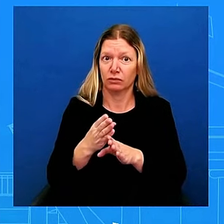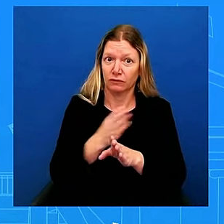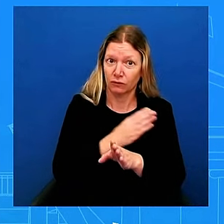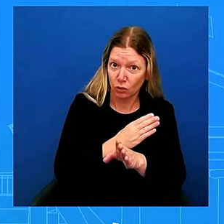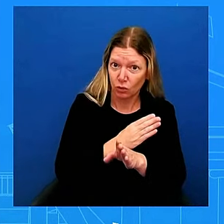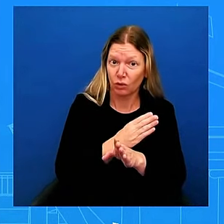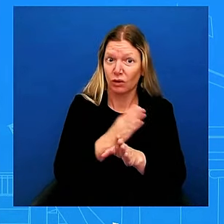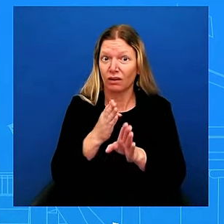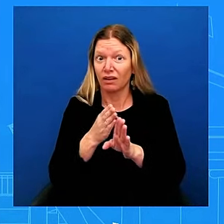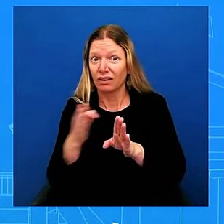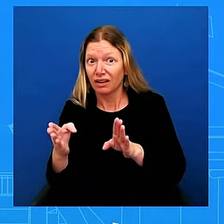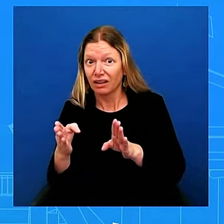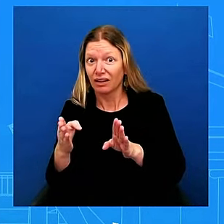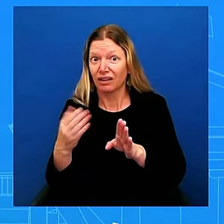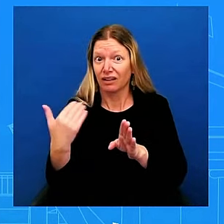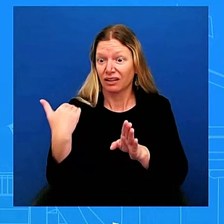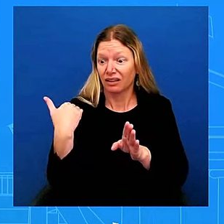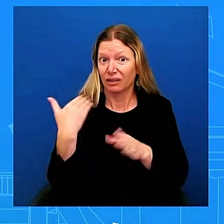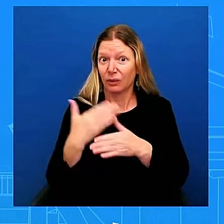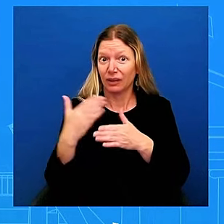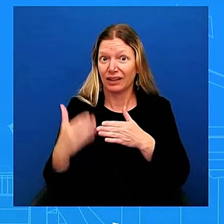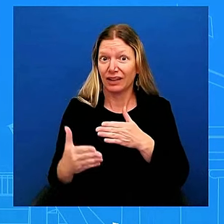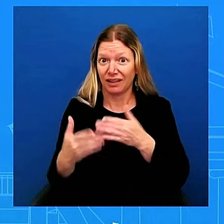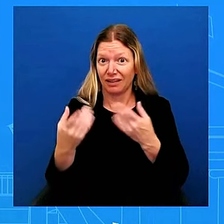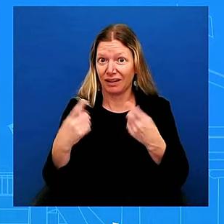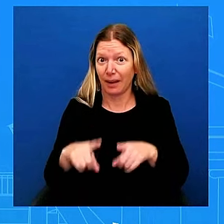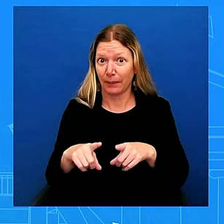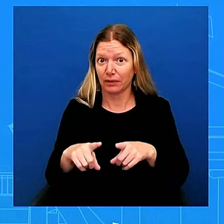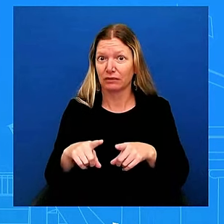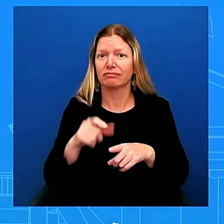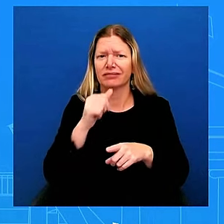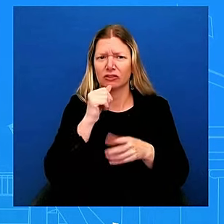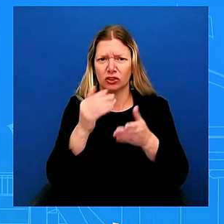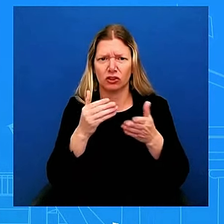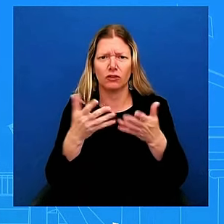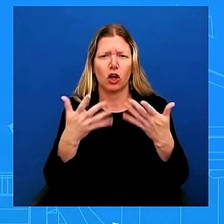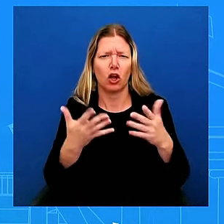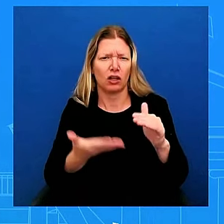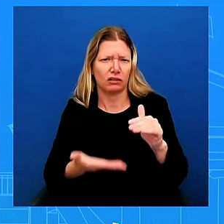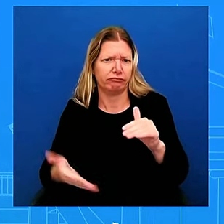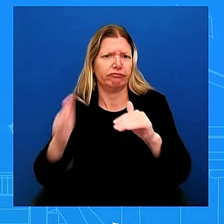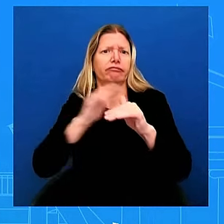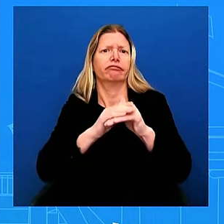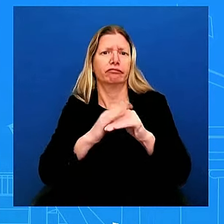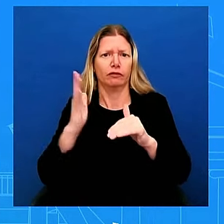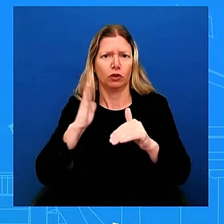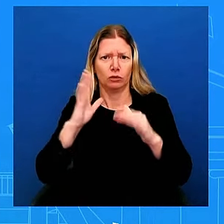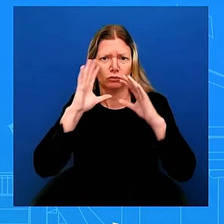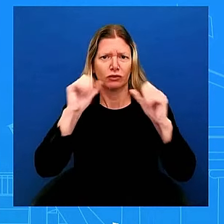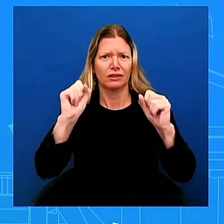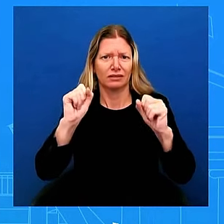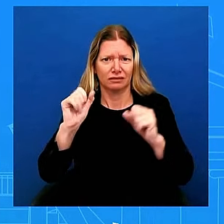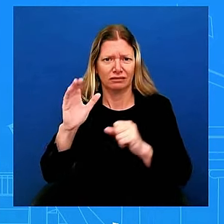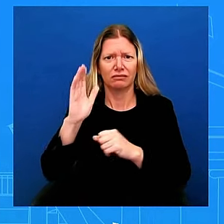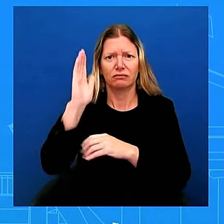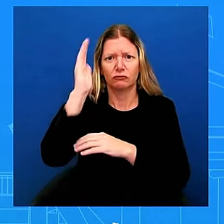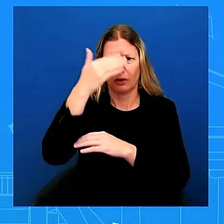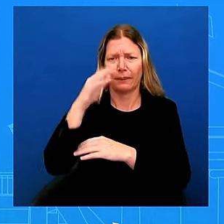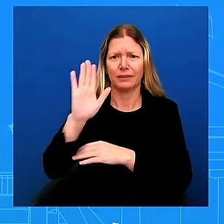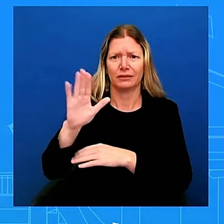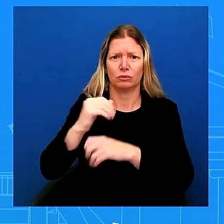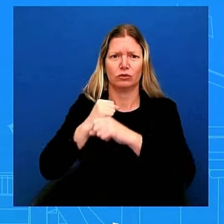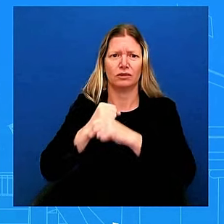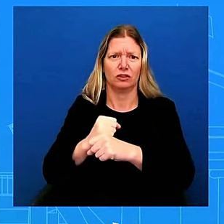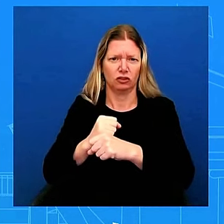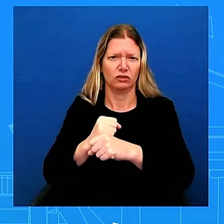Service enhanced former President Trump's protection based on the evolving nature of threats to the former president and his imminent